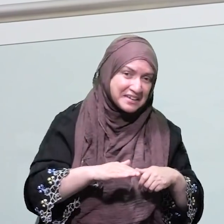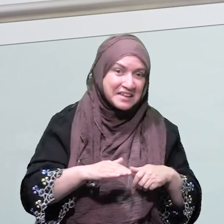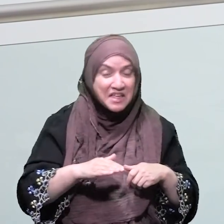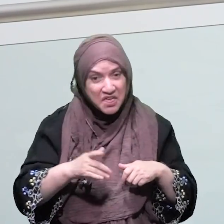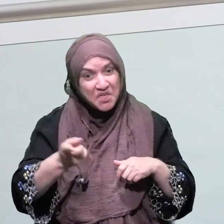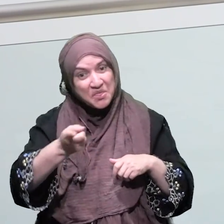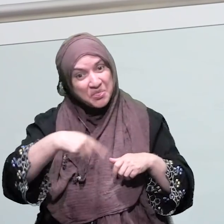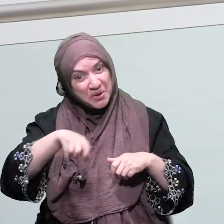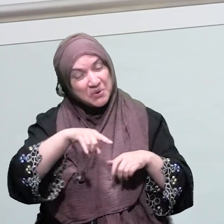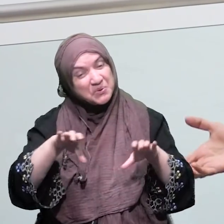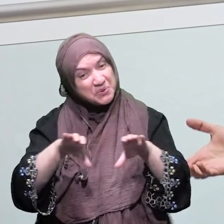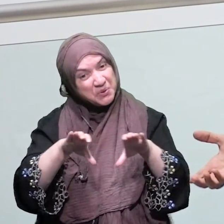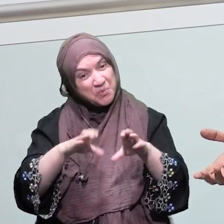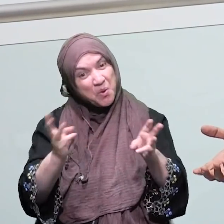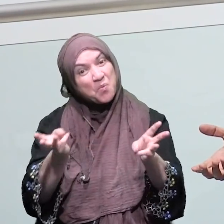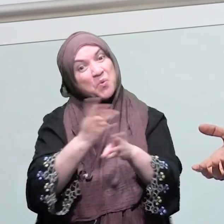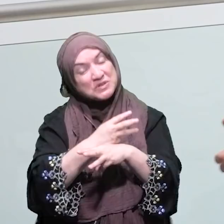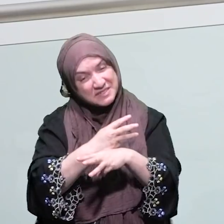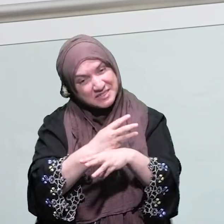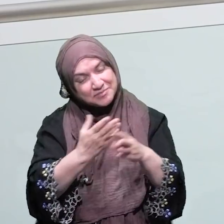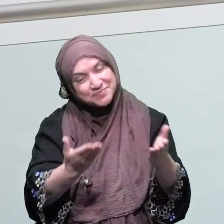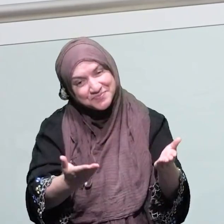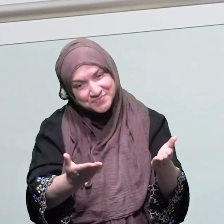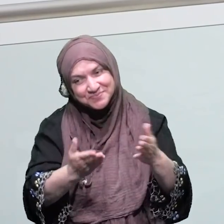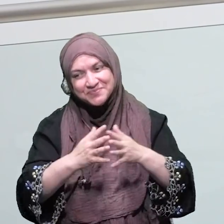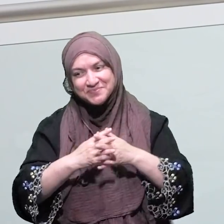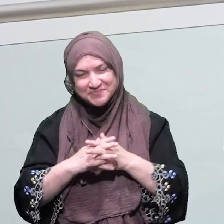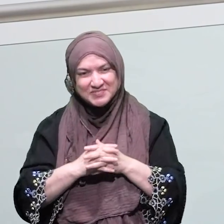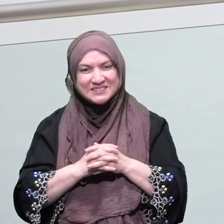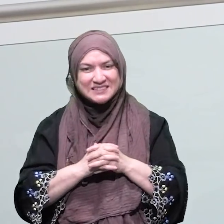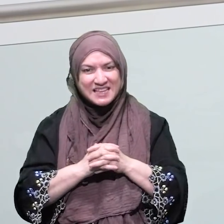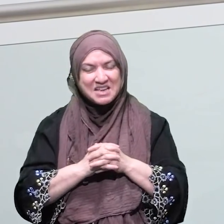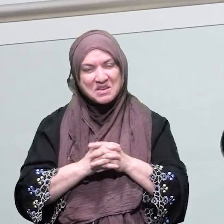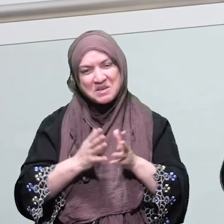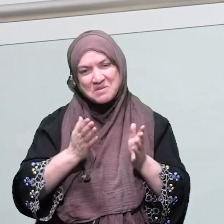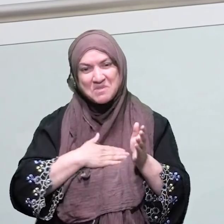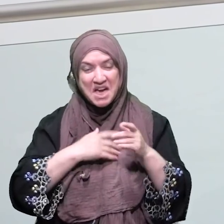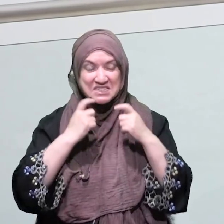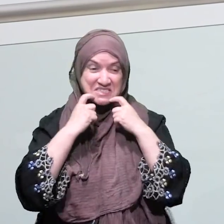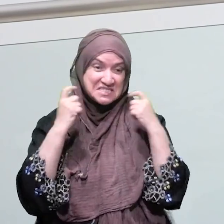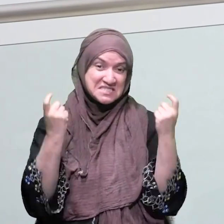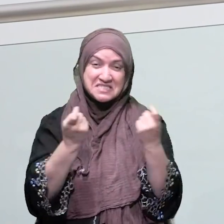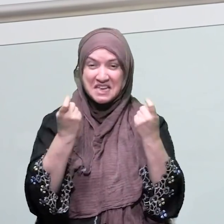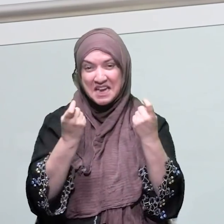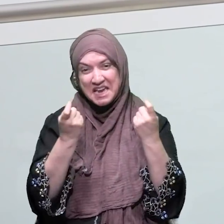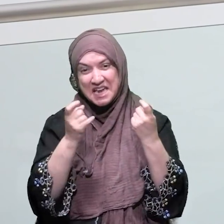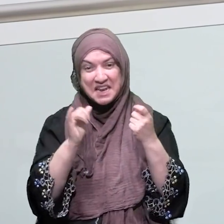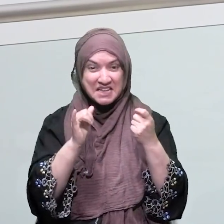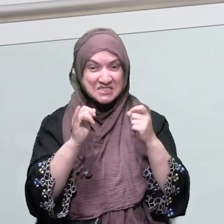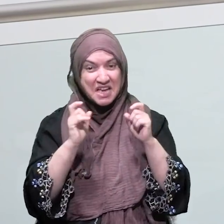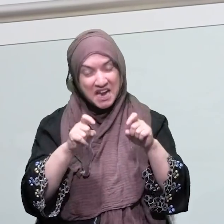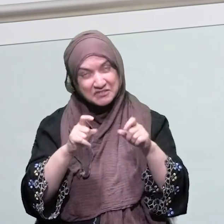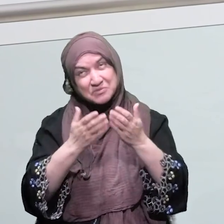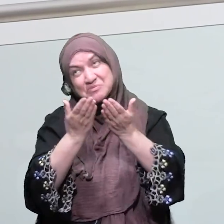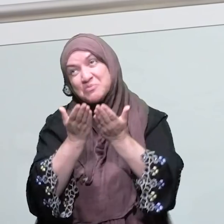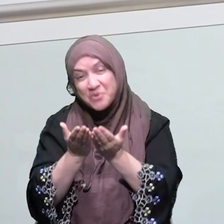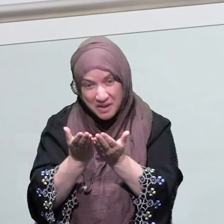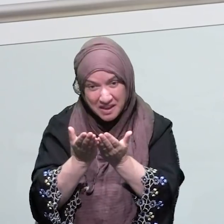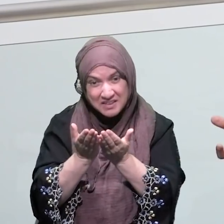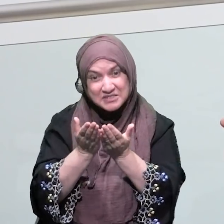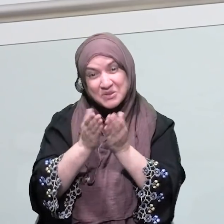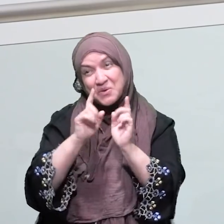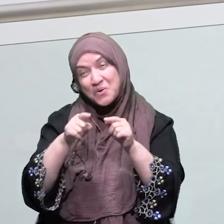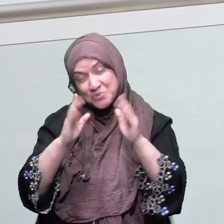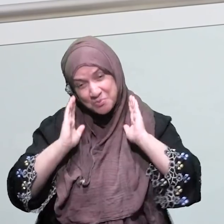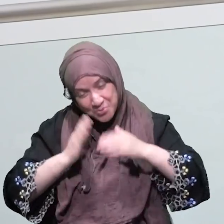Who told you you're going to live to see the next Jum'ah? The next day? But in your mind, it's subconscious. Yeah, I know I could be doing this obligation a